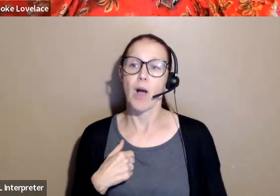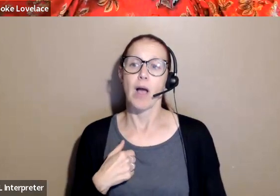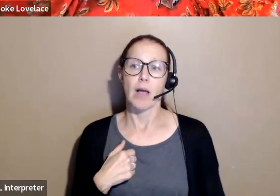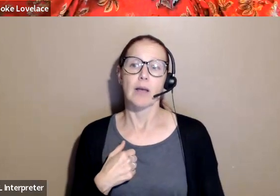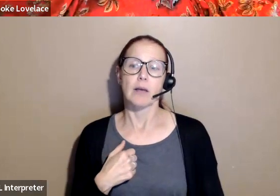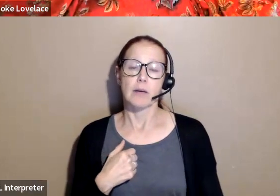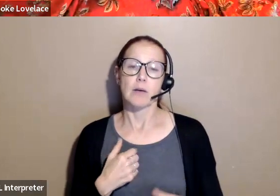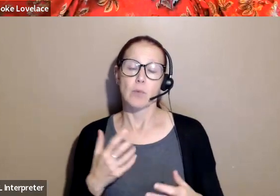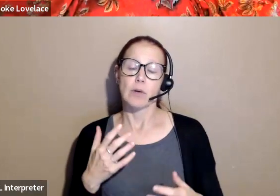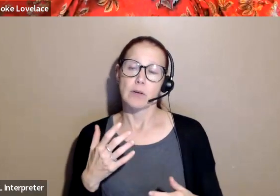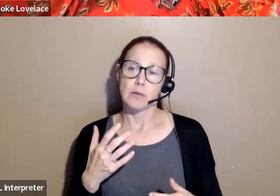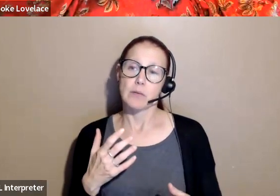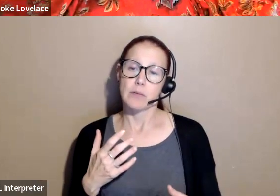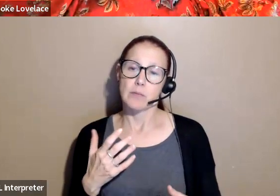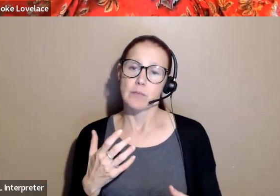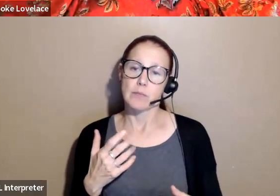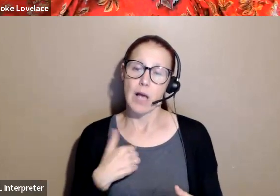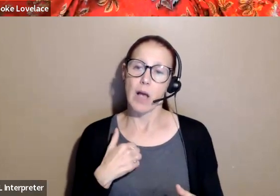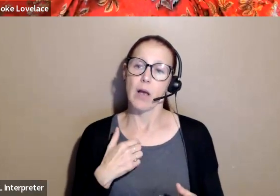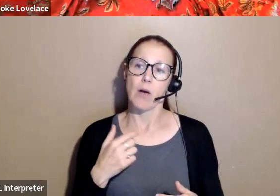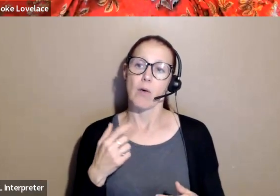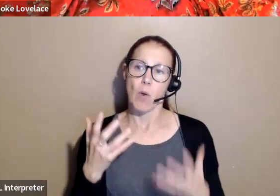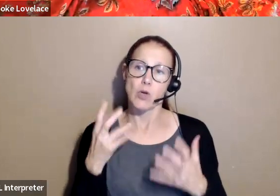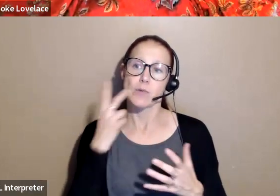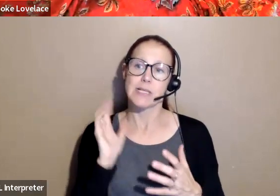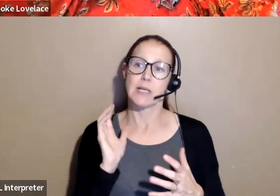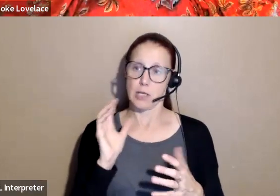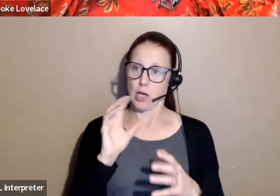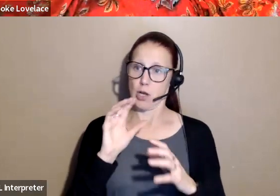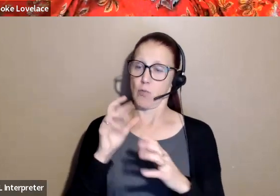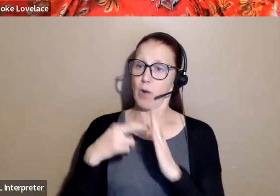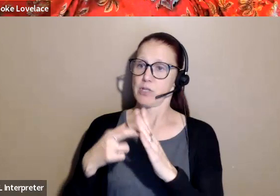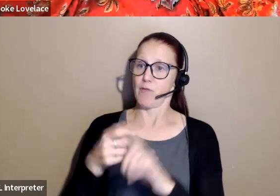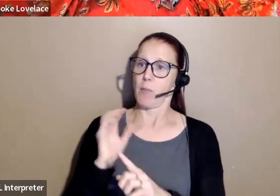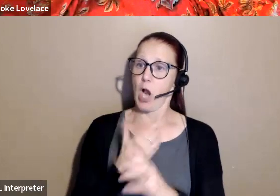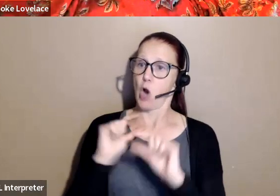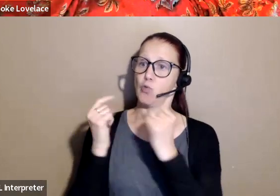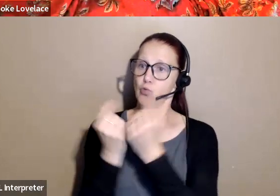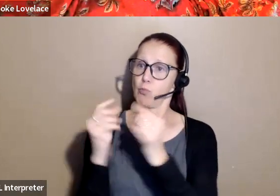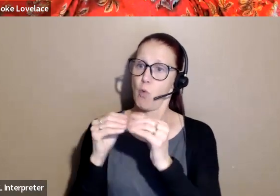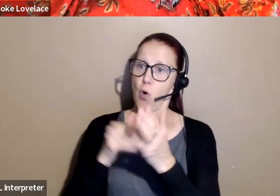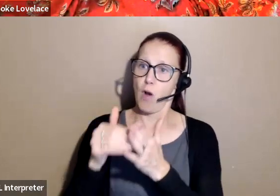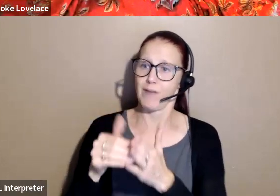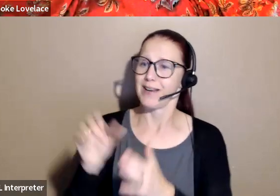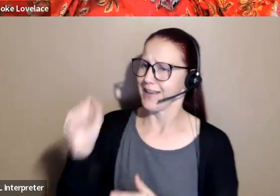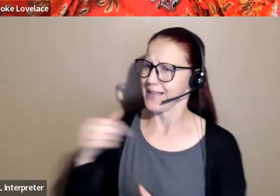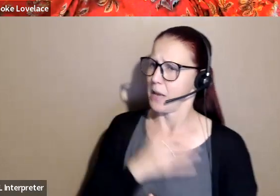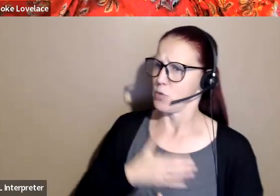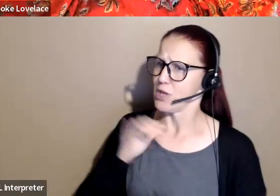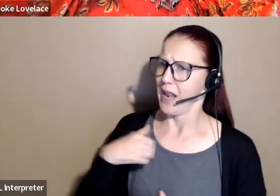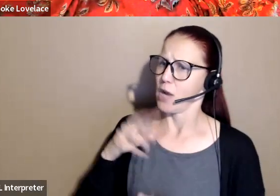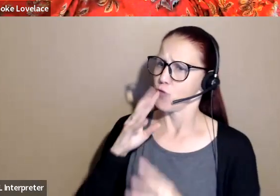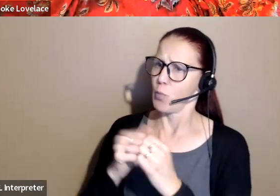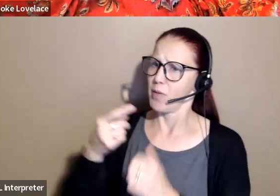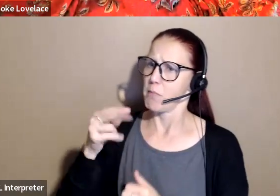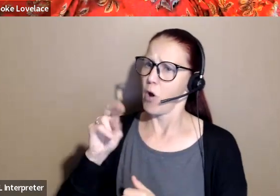representative of our group here more often. Yeah, Joe, I appreciate that. I did talk to Paula Conley too about